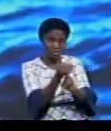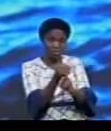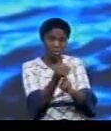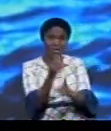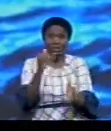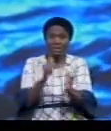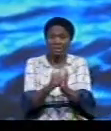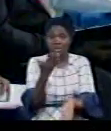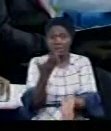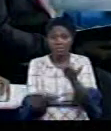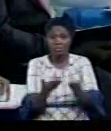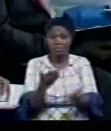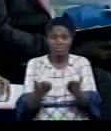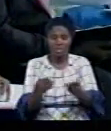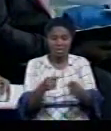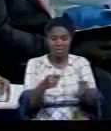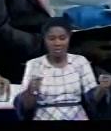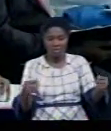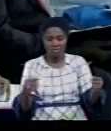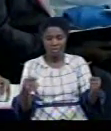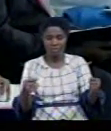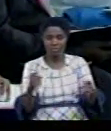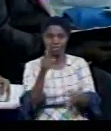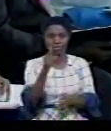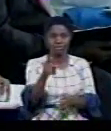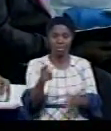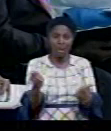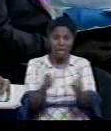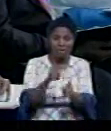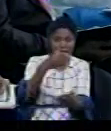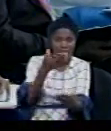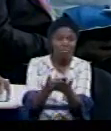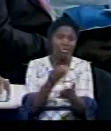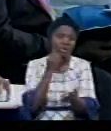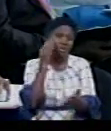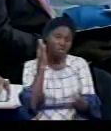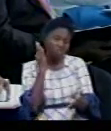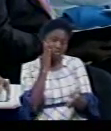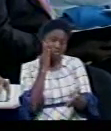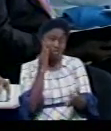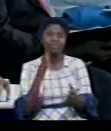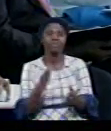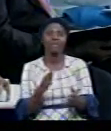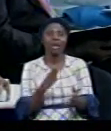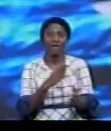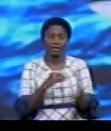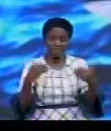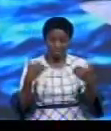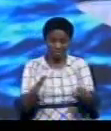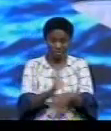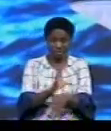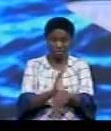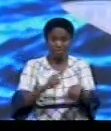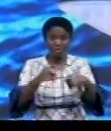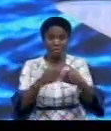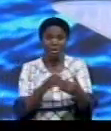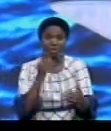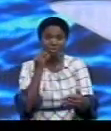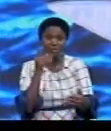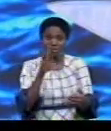may confront as you get back home, when you leave the service and you are going back home, you're already